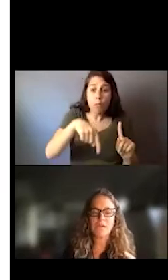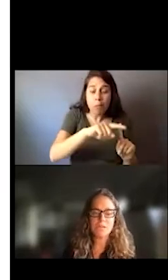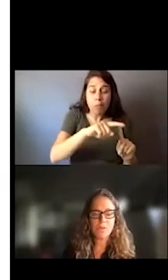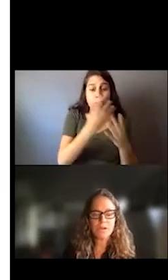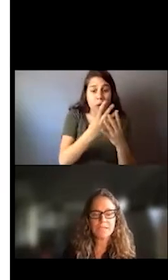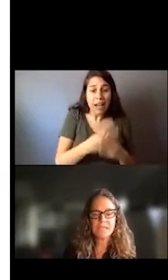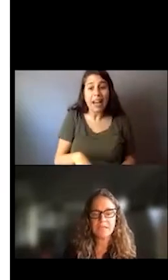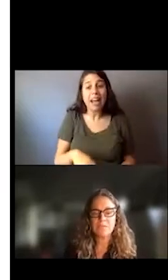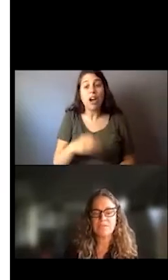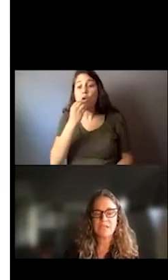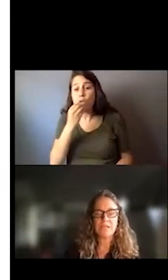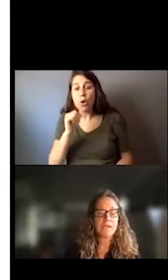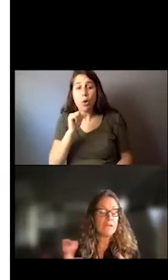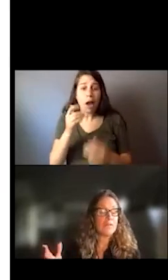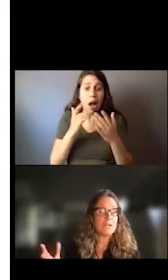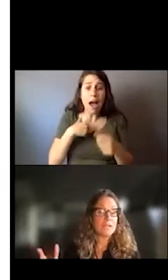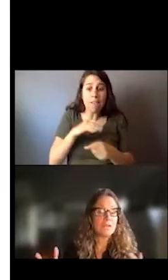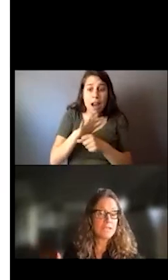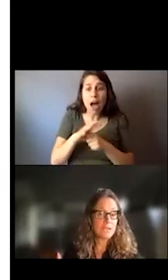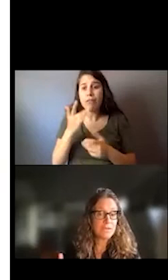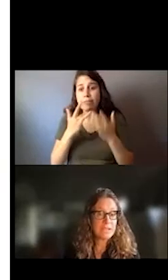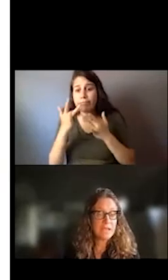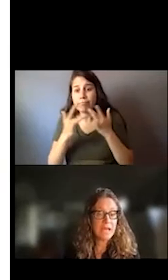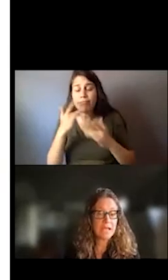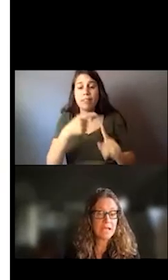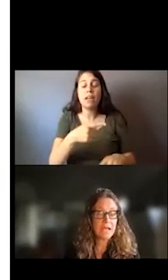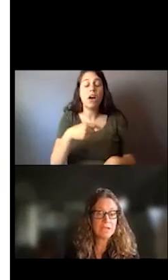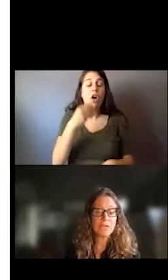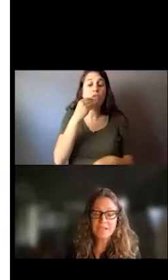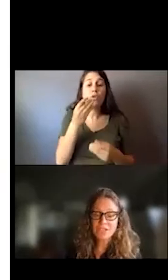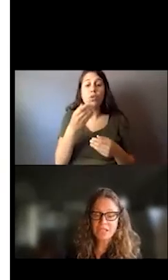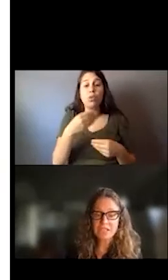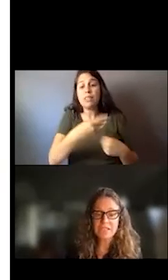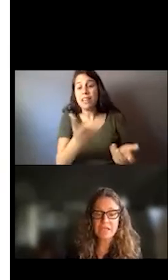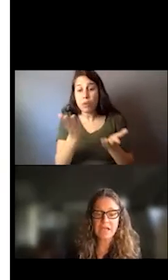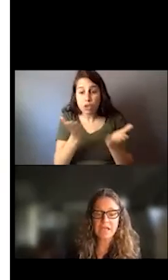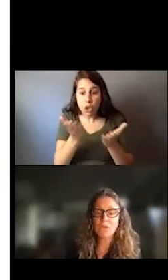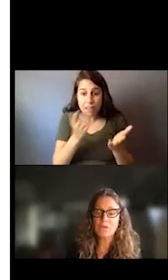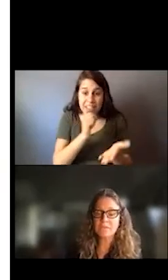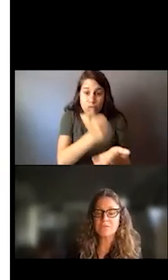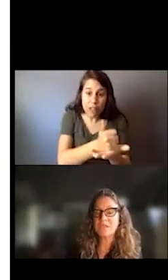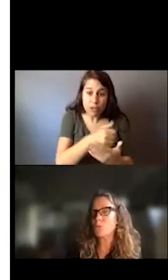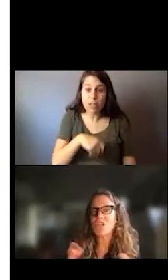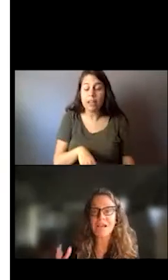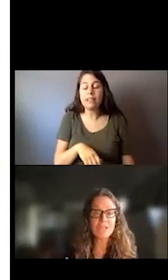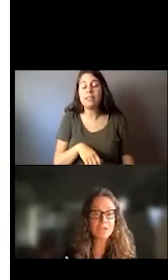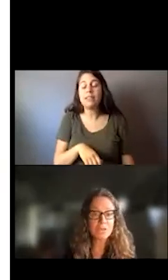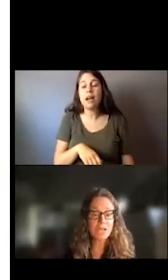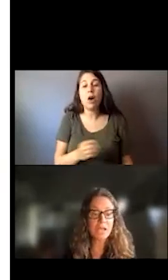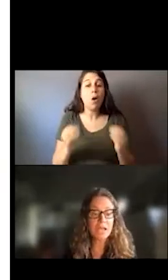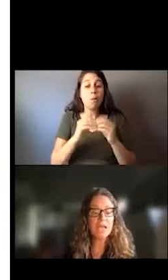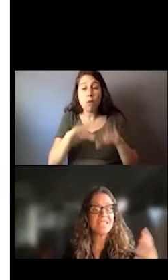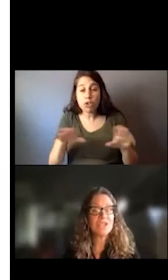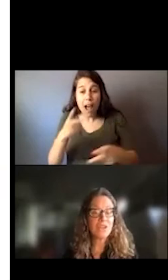for people trying to quarantine. We've seen food delivery service interventions increase. We've seen more